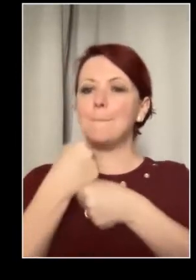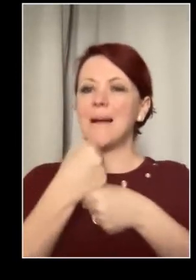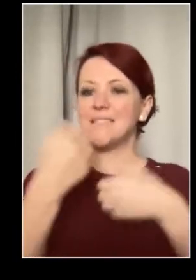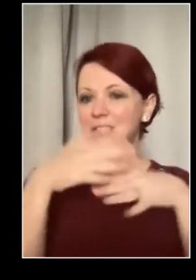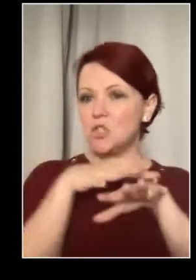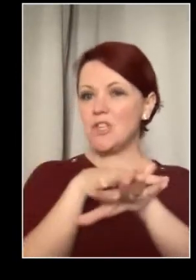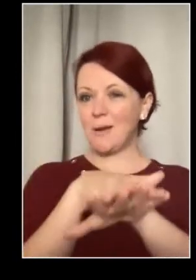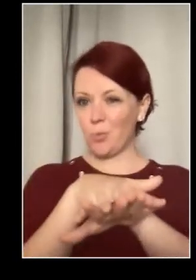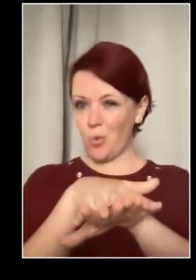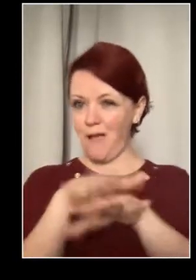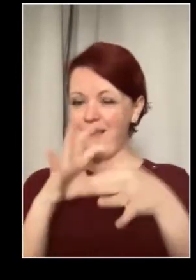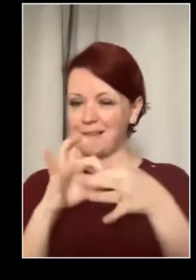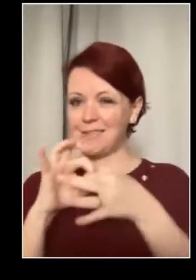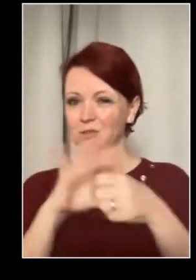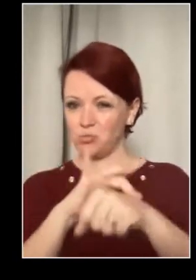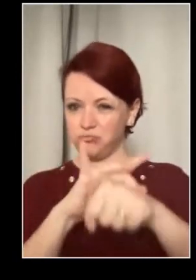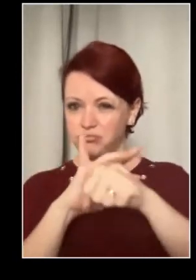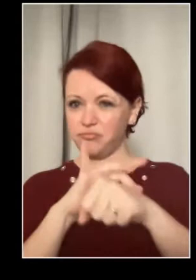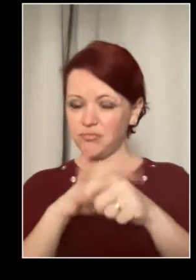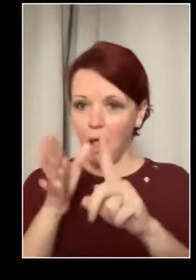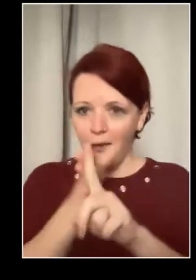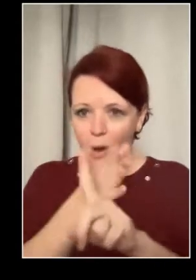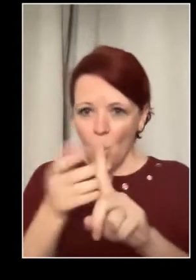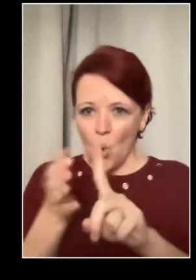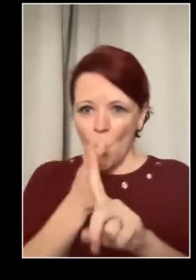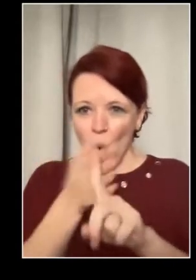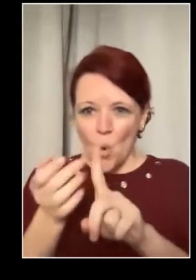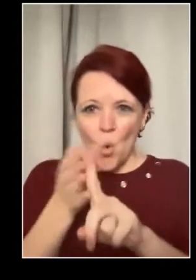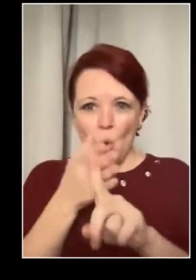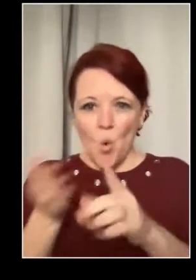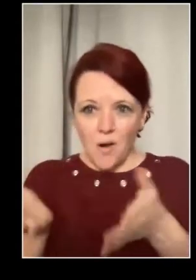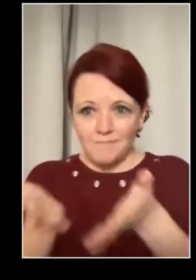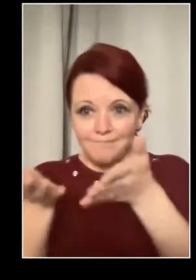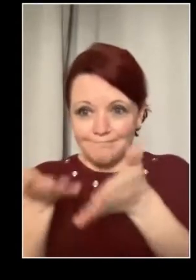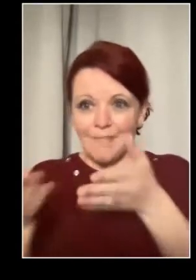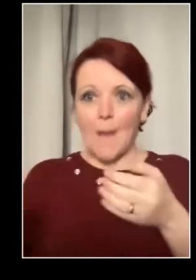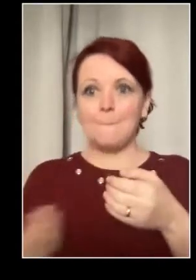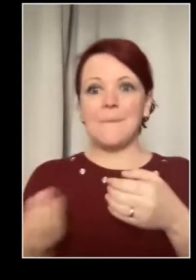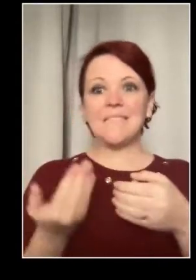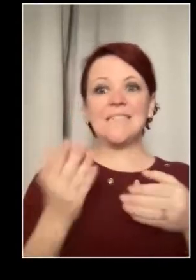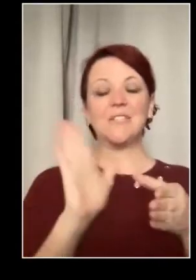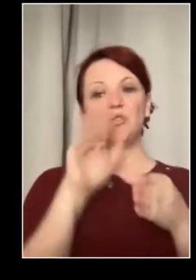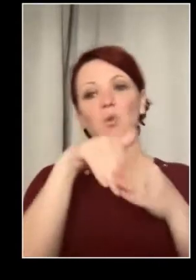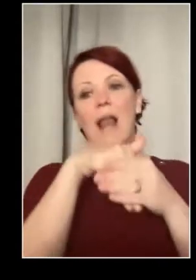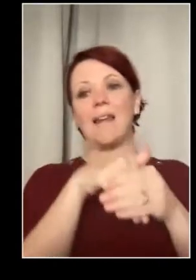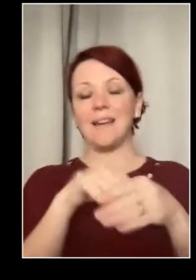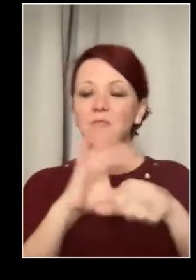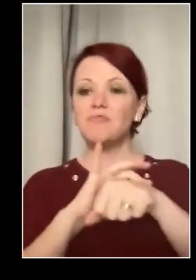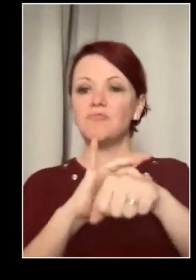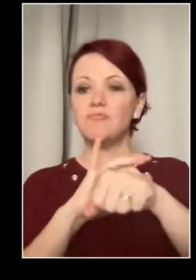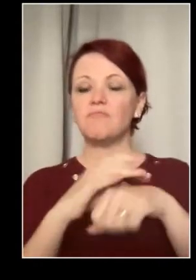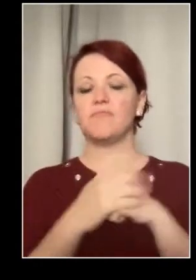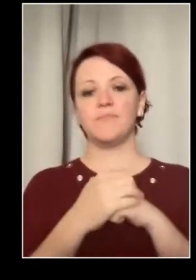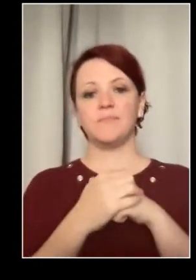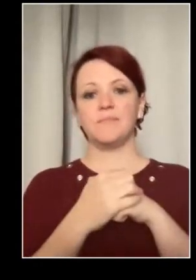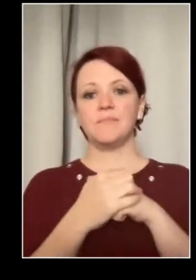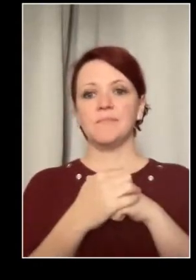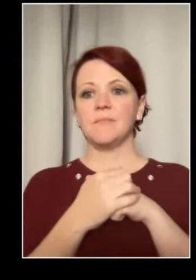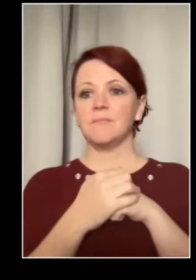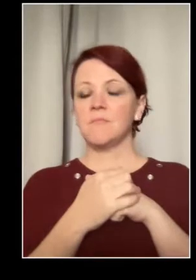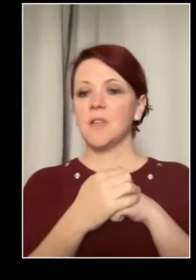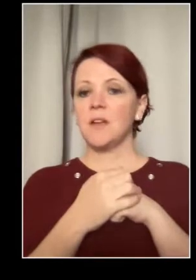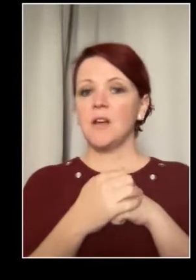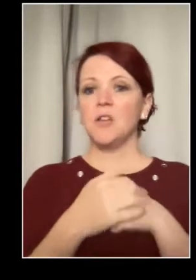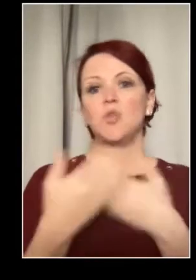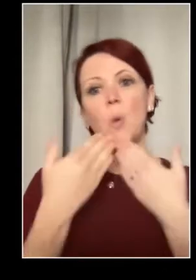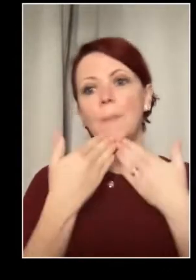inspires and influences more employers to engage with apprenticeships. So not only through hearing from other employers or training providers, but